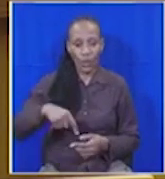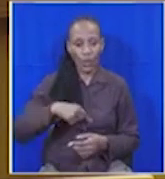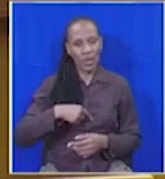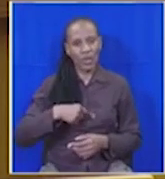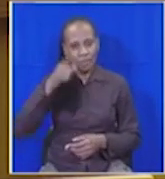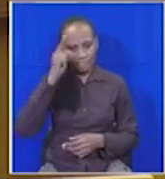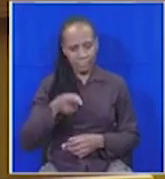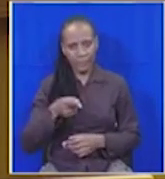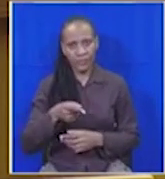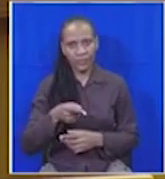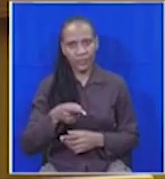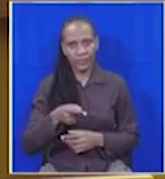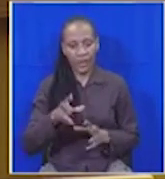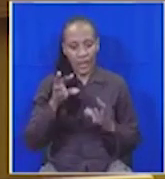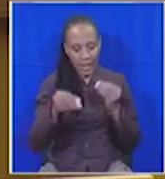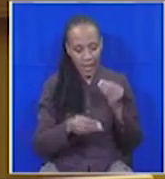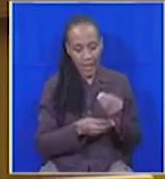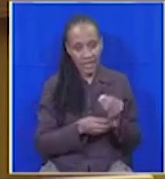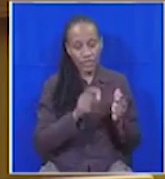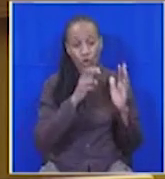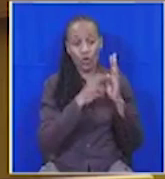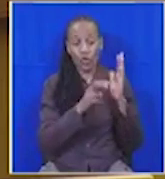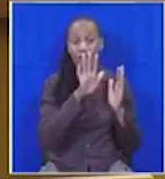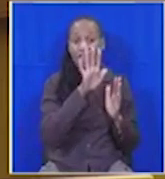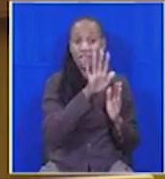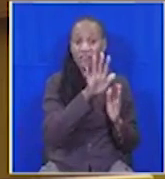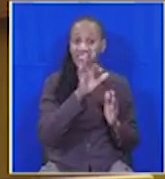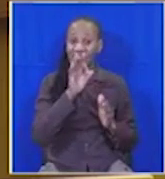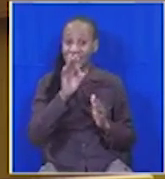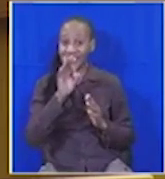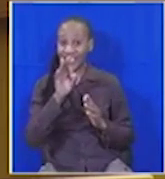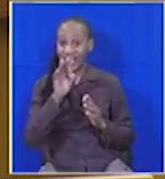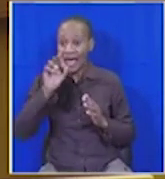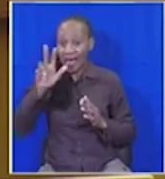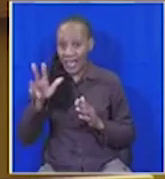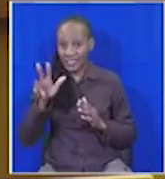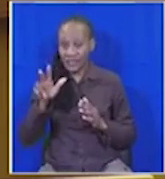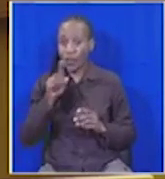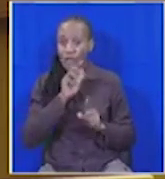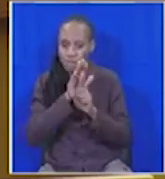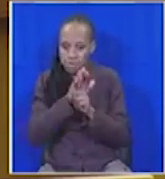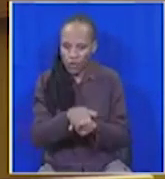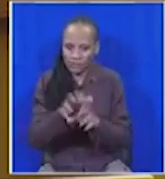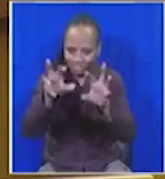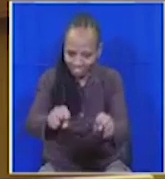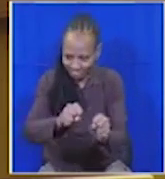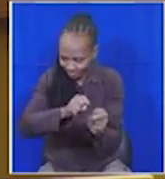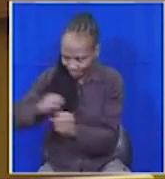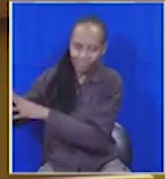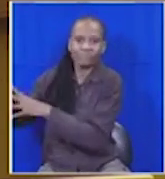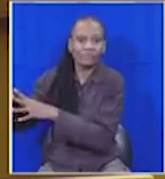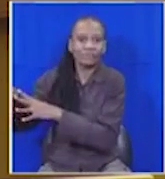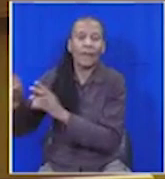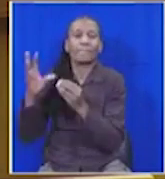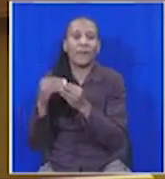on board a Rule 53.8 for the forceful removal of members. Now, that was a pity that